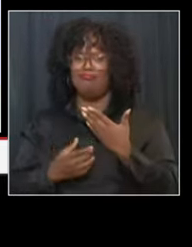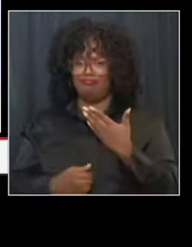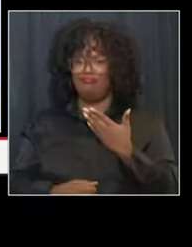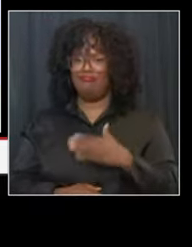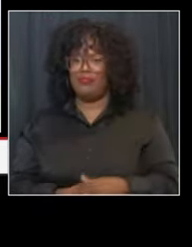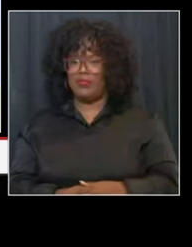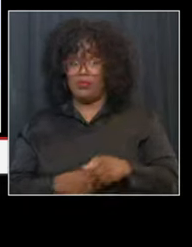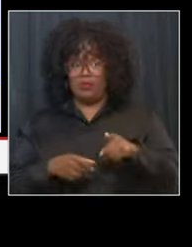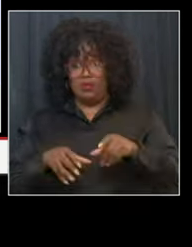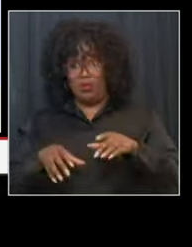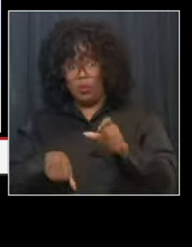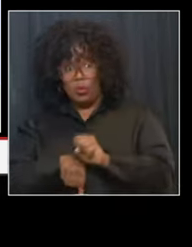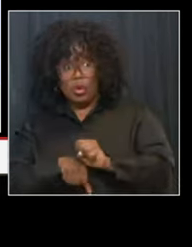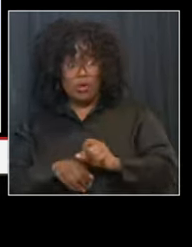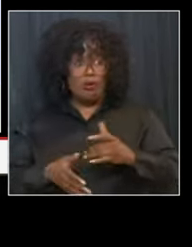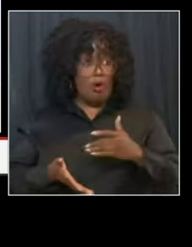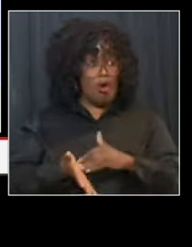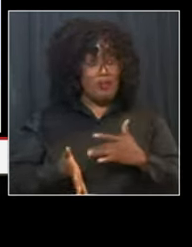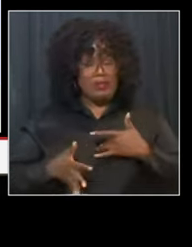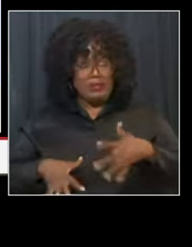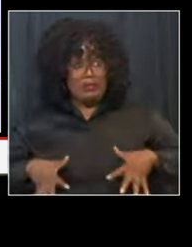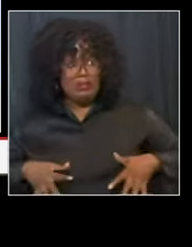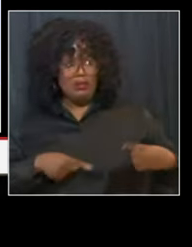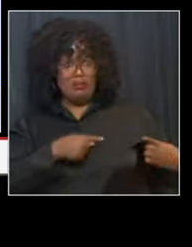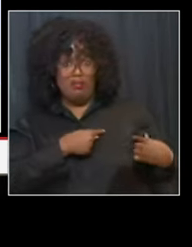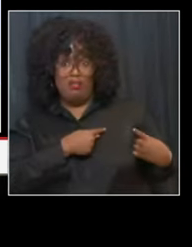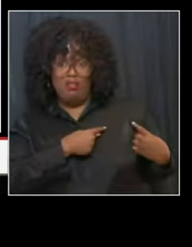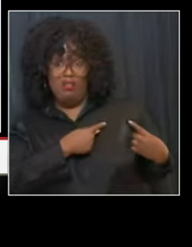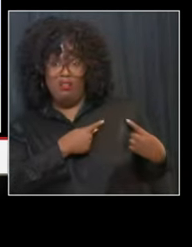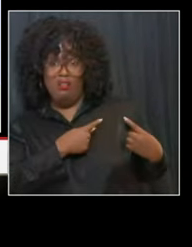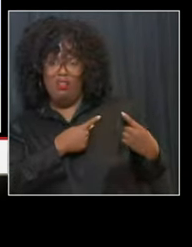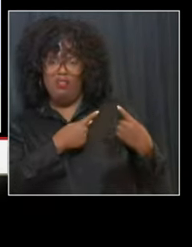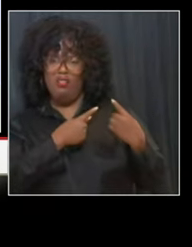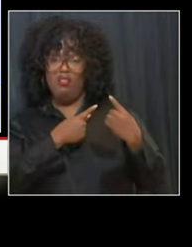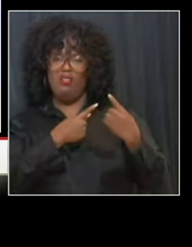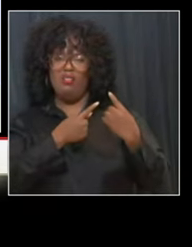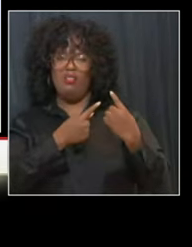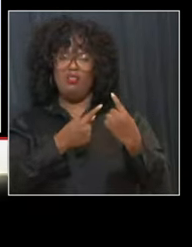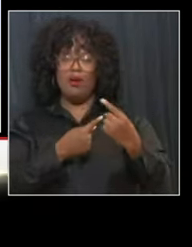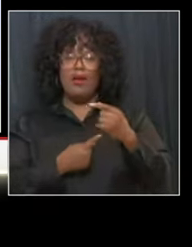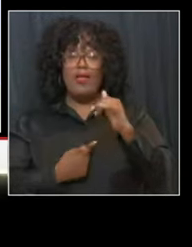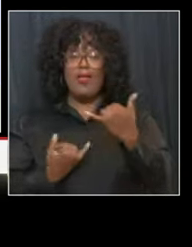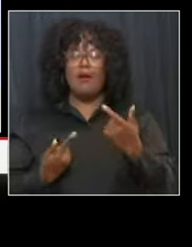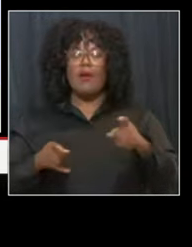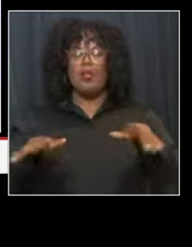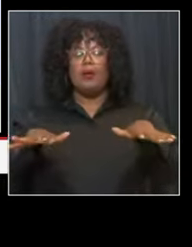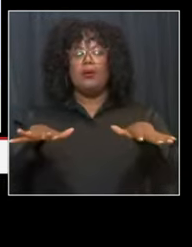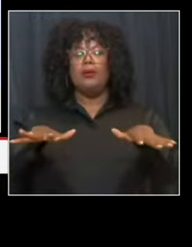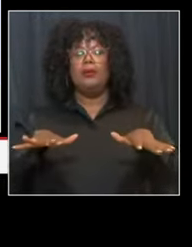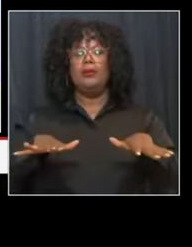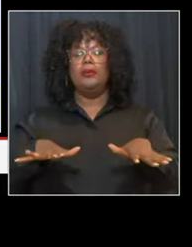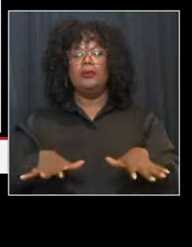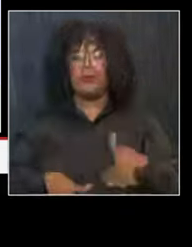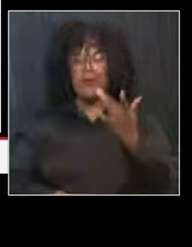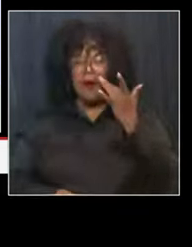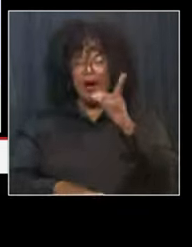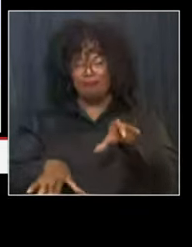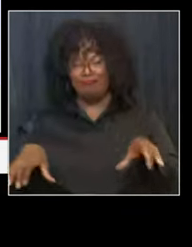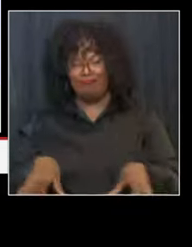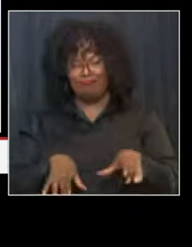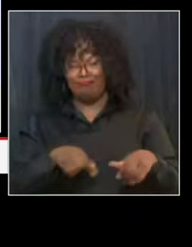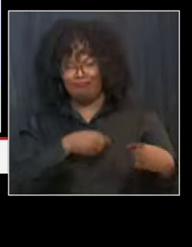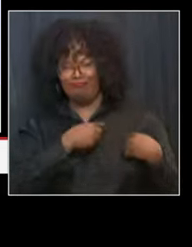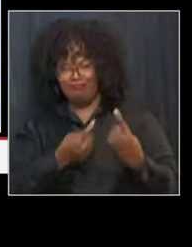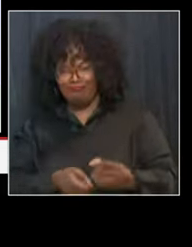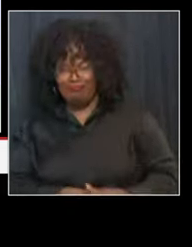it. My question is about, I know we have a hiring freeze of over $63 million in personnel costs. I know in the coming weeks